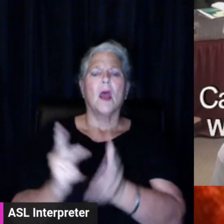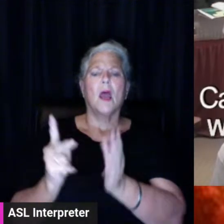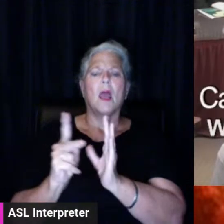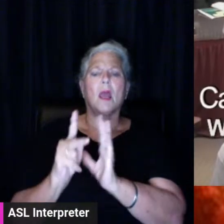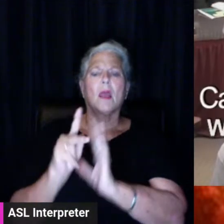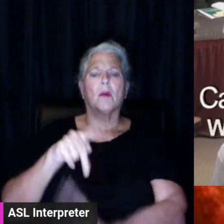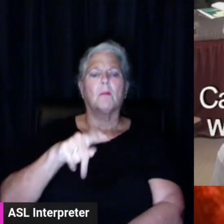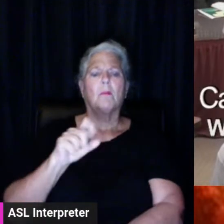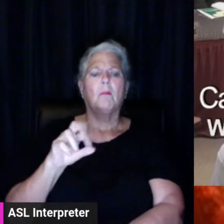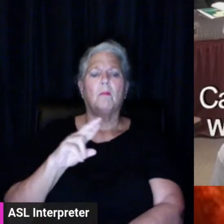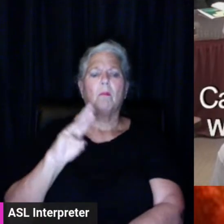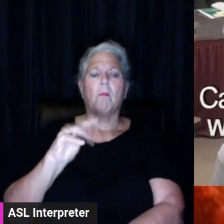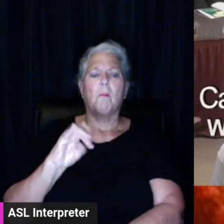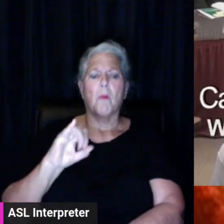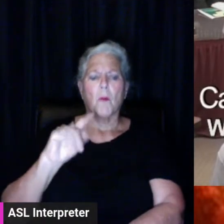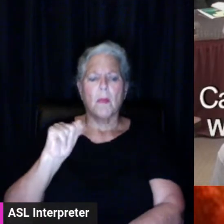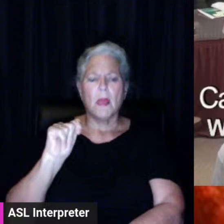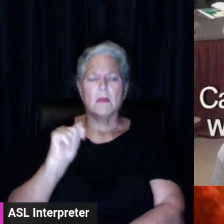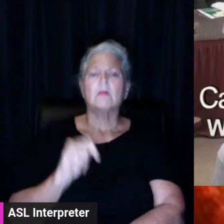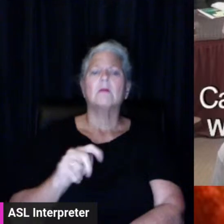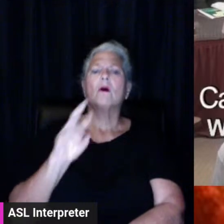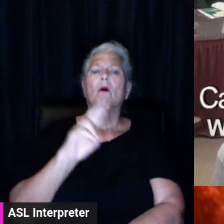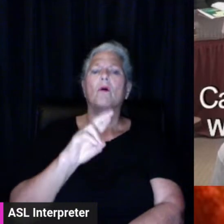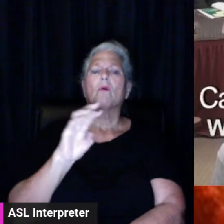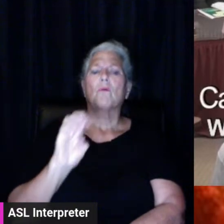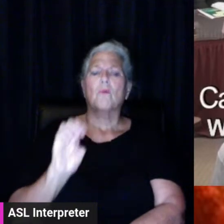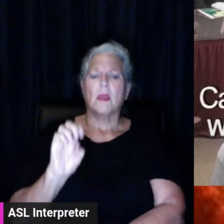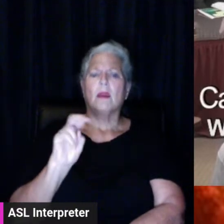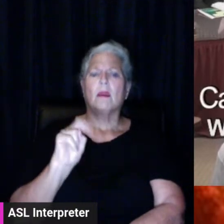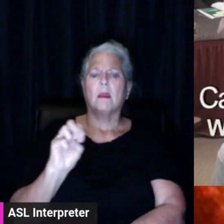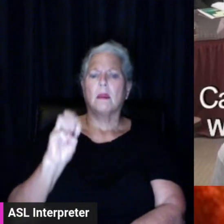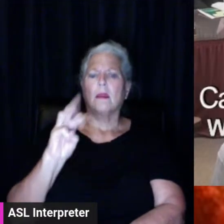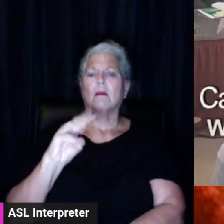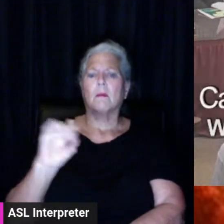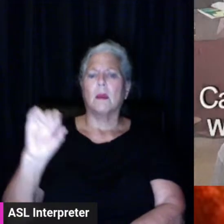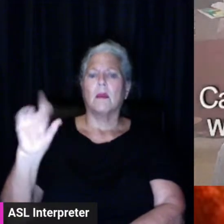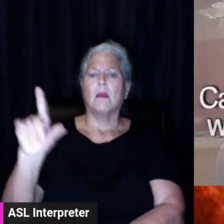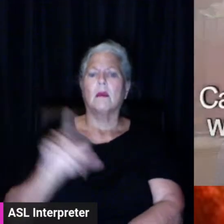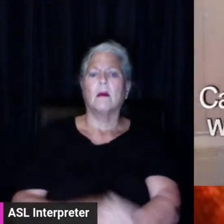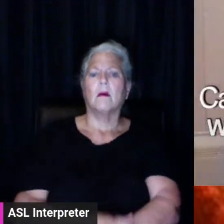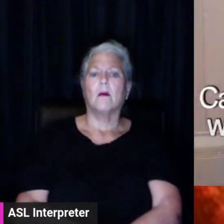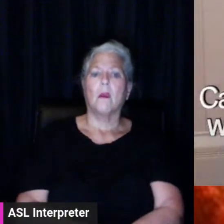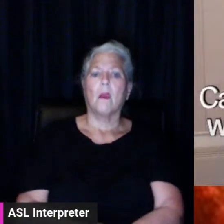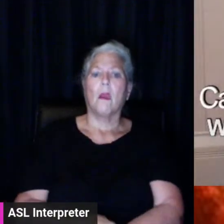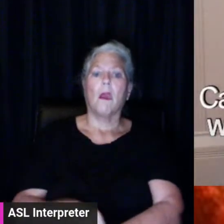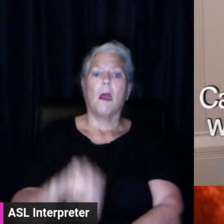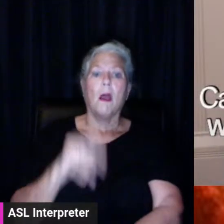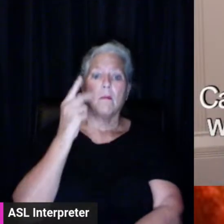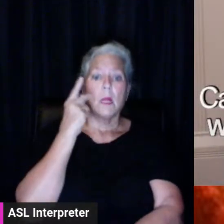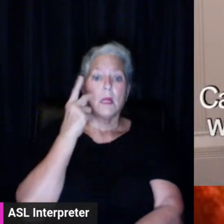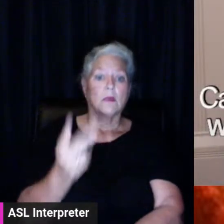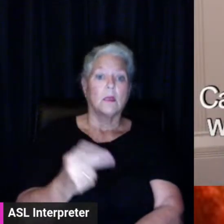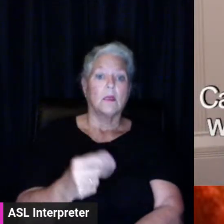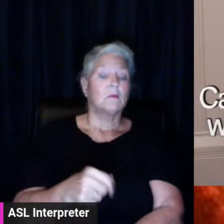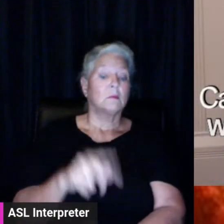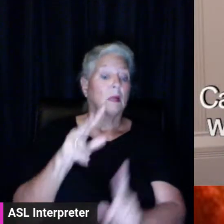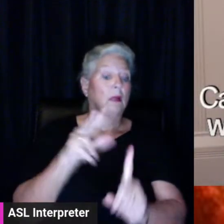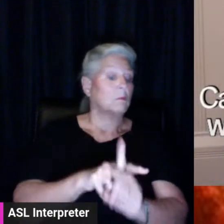but yeah, Mr. Duty, if you can just check on that. Yes, I will. I'm looking at the application. I don't see anything about a pawn shop. So.